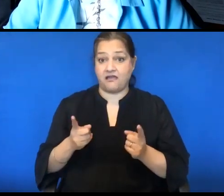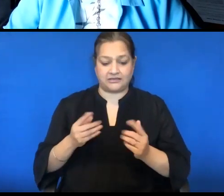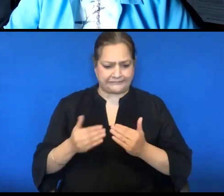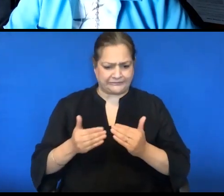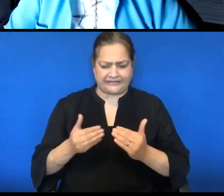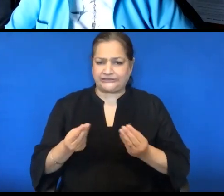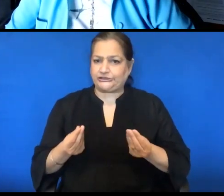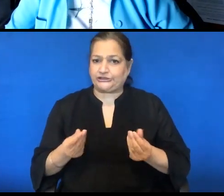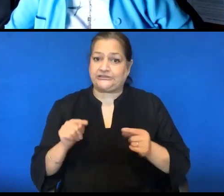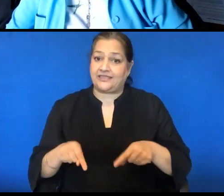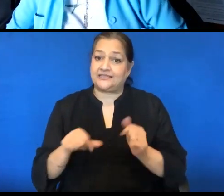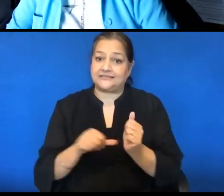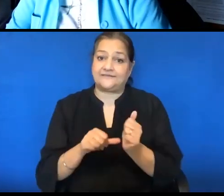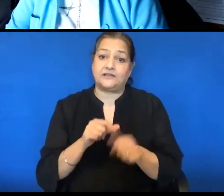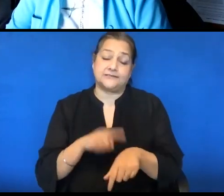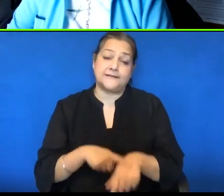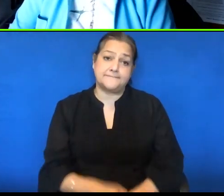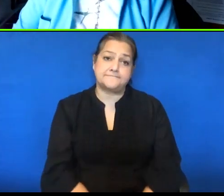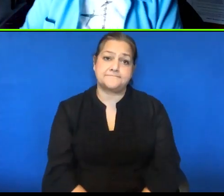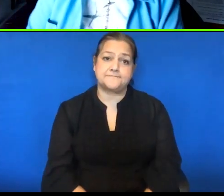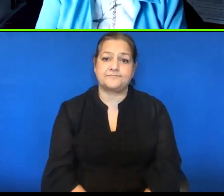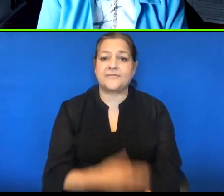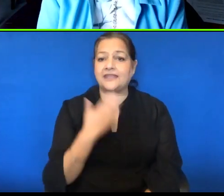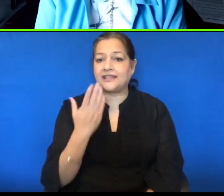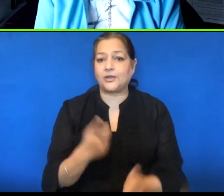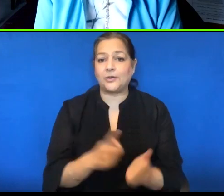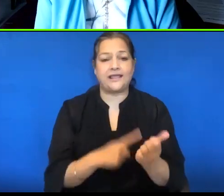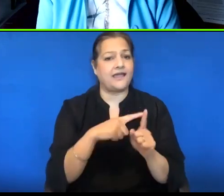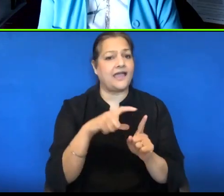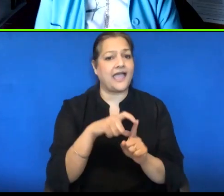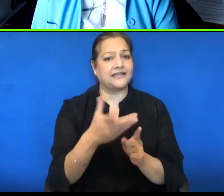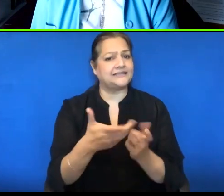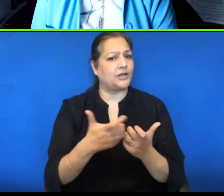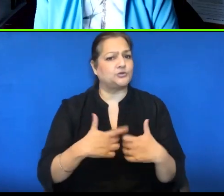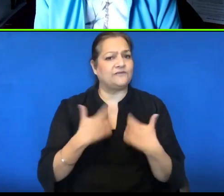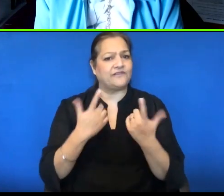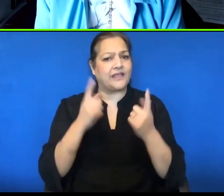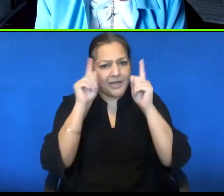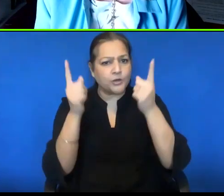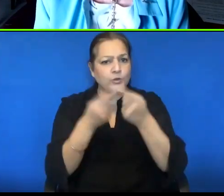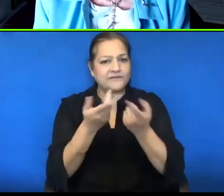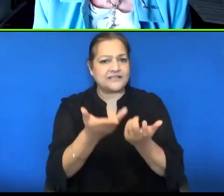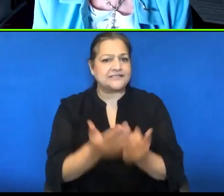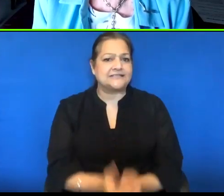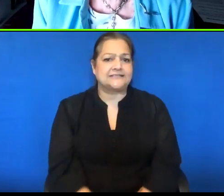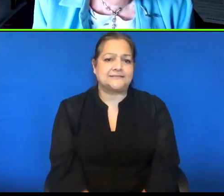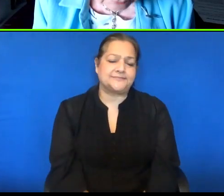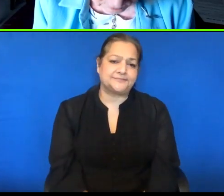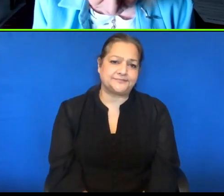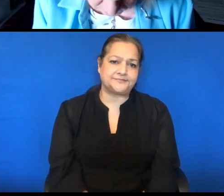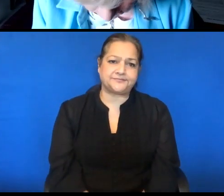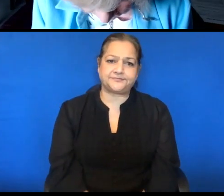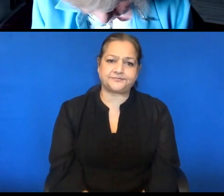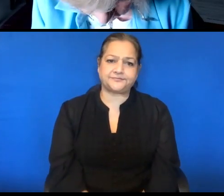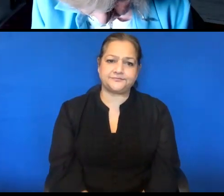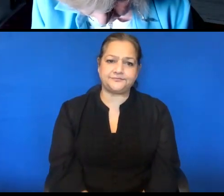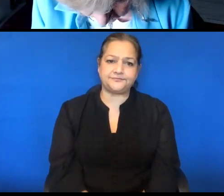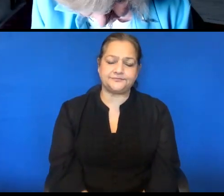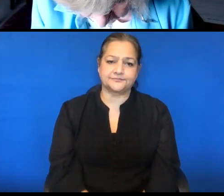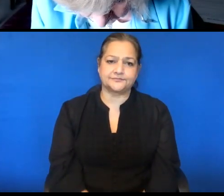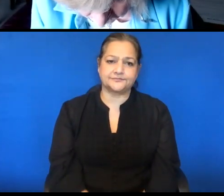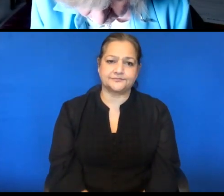difficult time. Thank you very much, Leila. Ed, how do you feel about universities? Of course they should